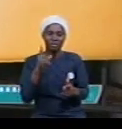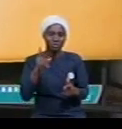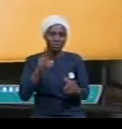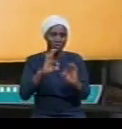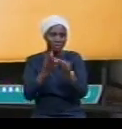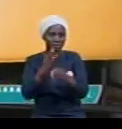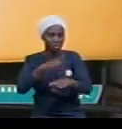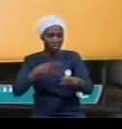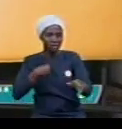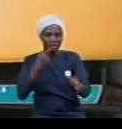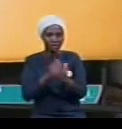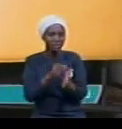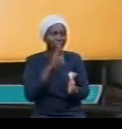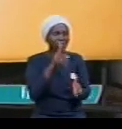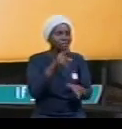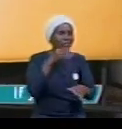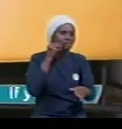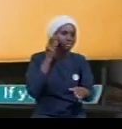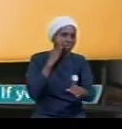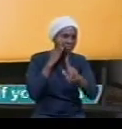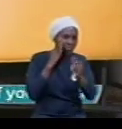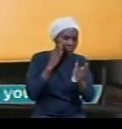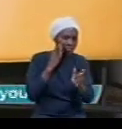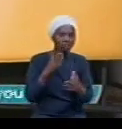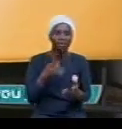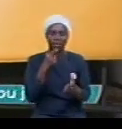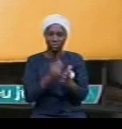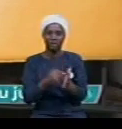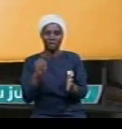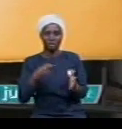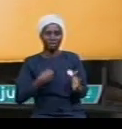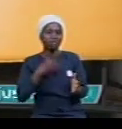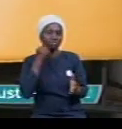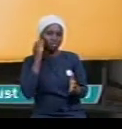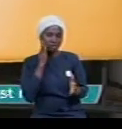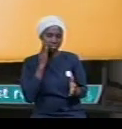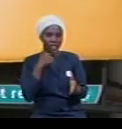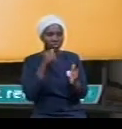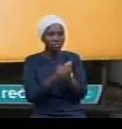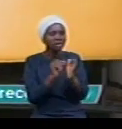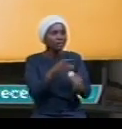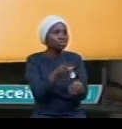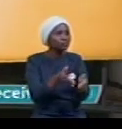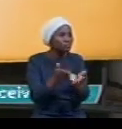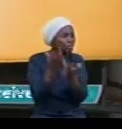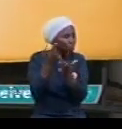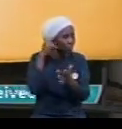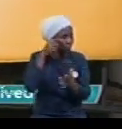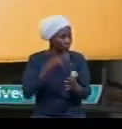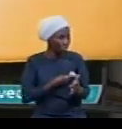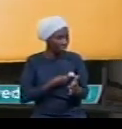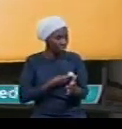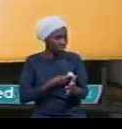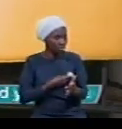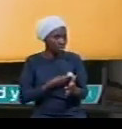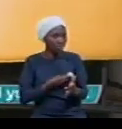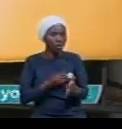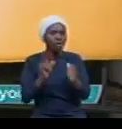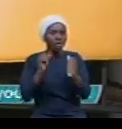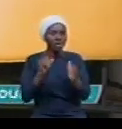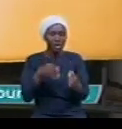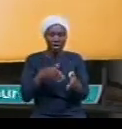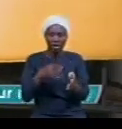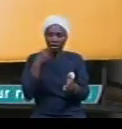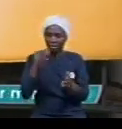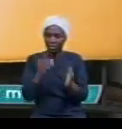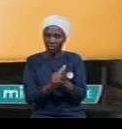I said, "I'm at home." And they said, "Please, can you wait for us? I said, can we postpone it to Monday since we are